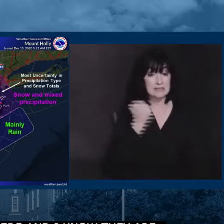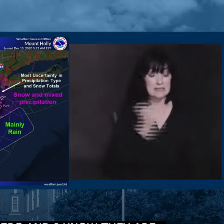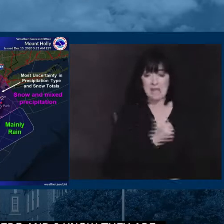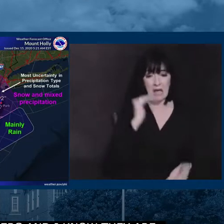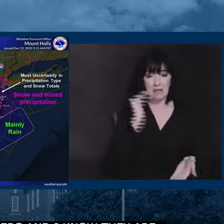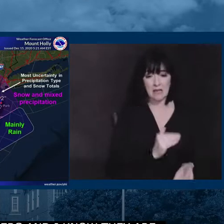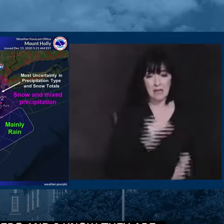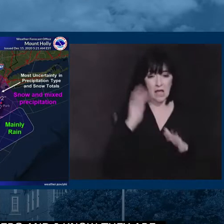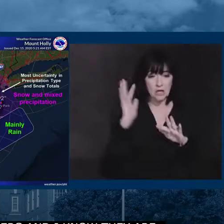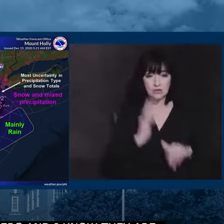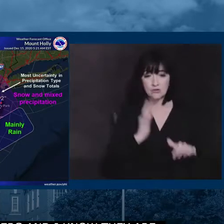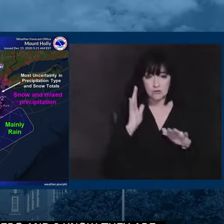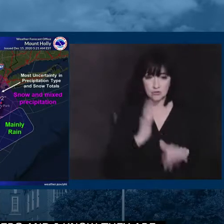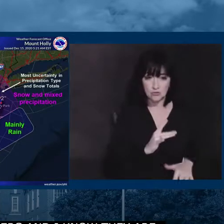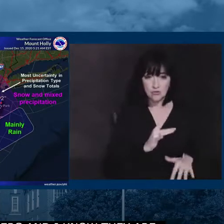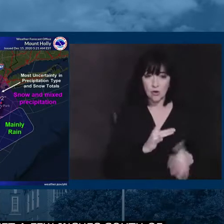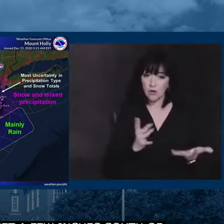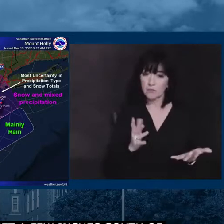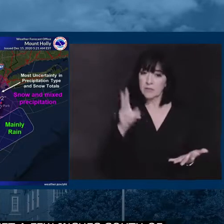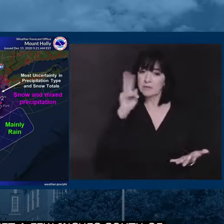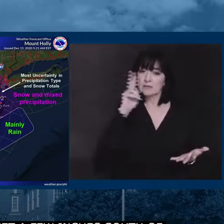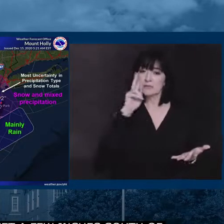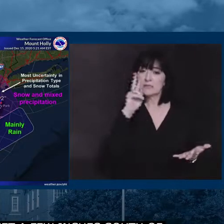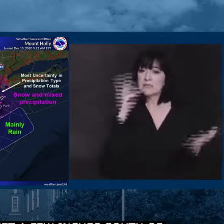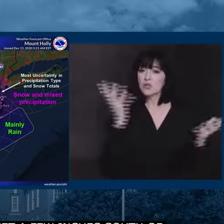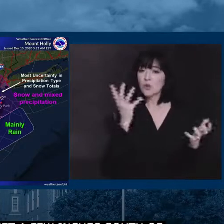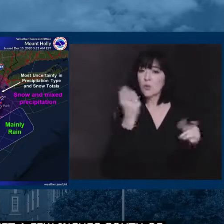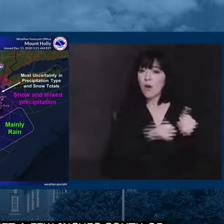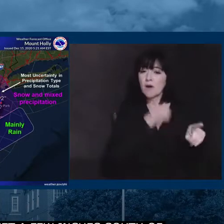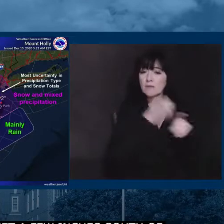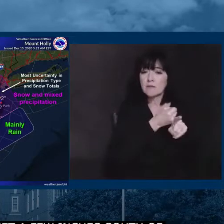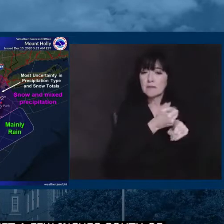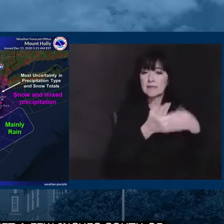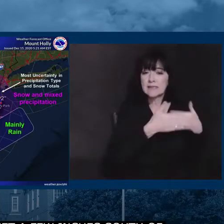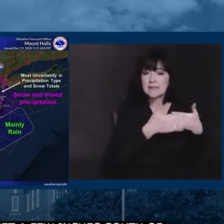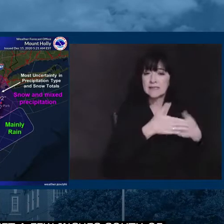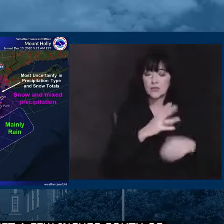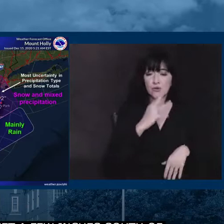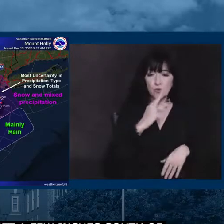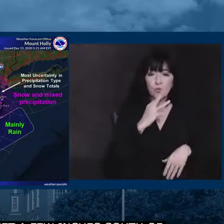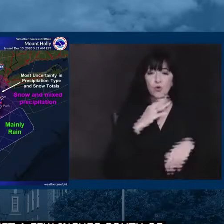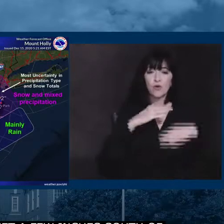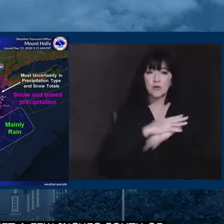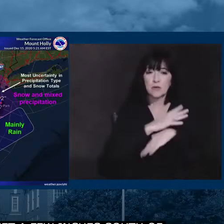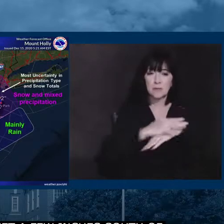coastal impacts with this nor'easter as well. So, Governor, I guess